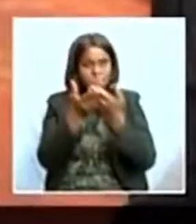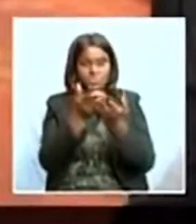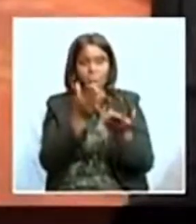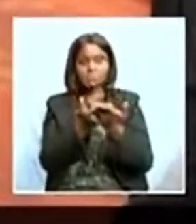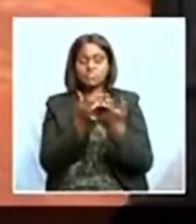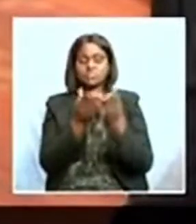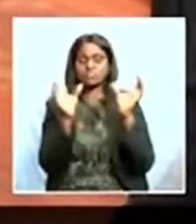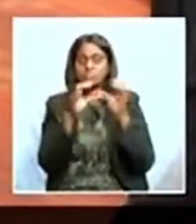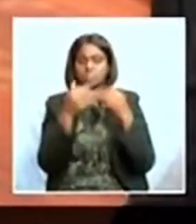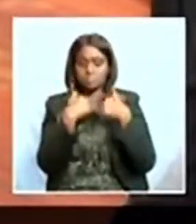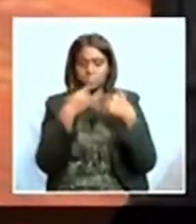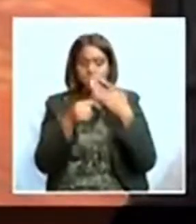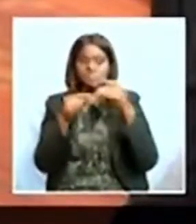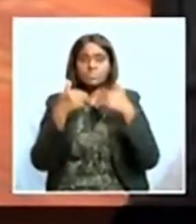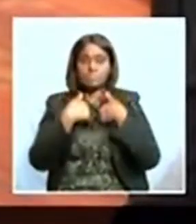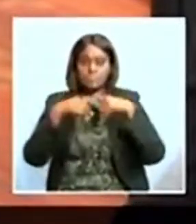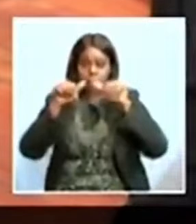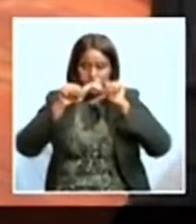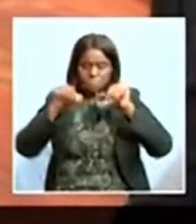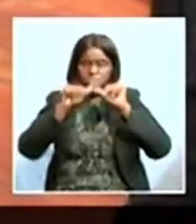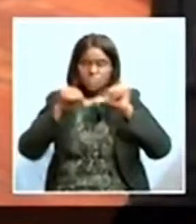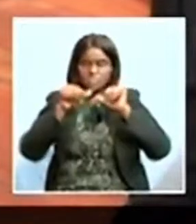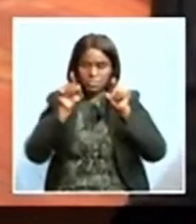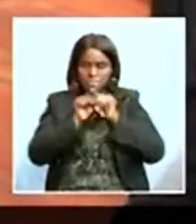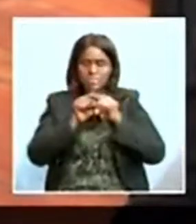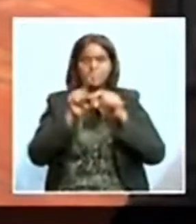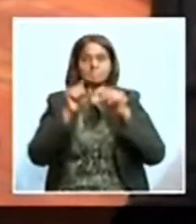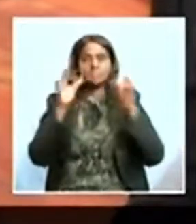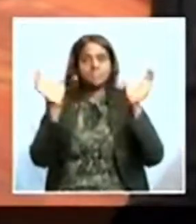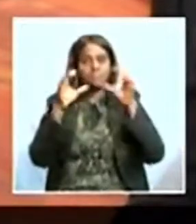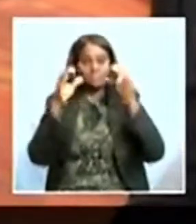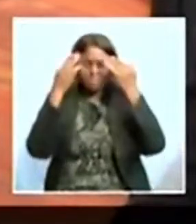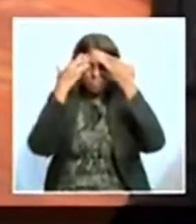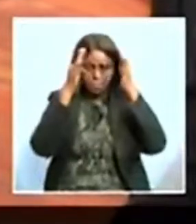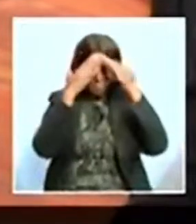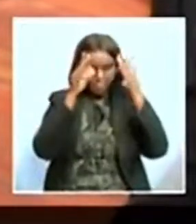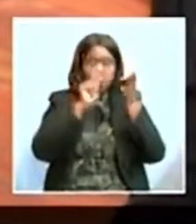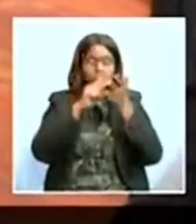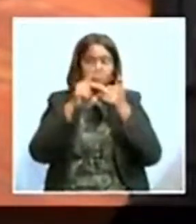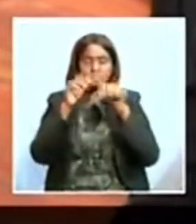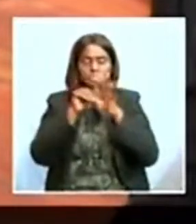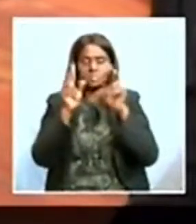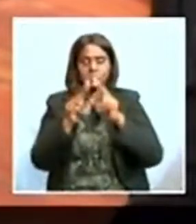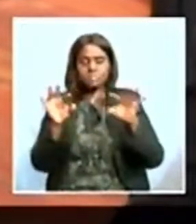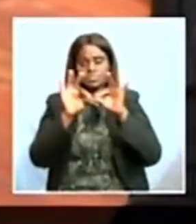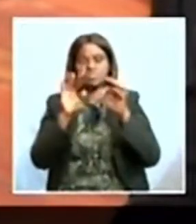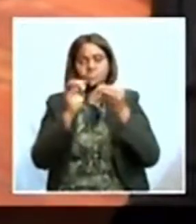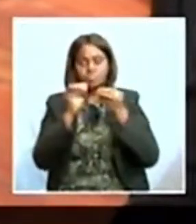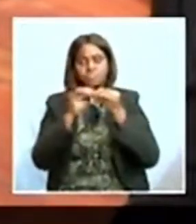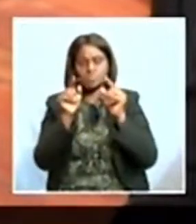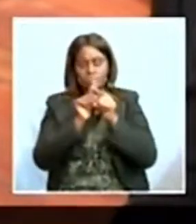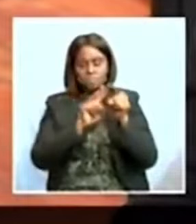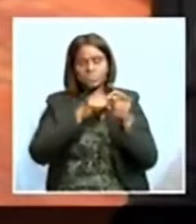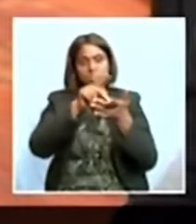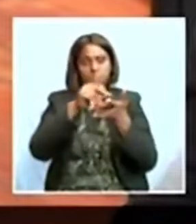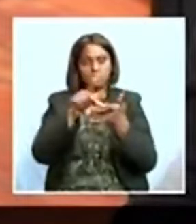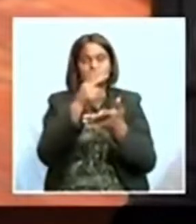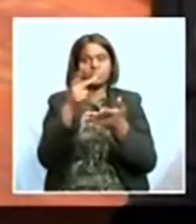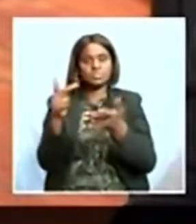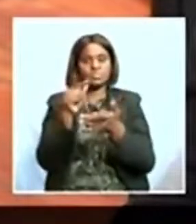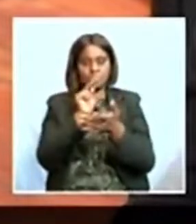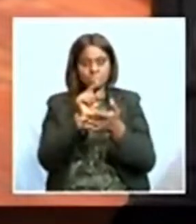the Council had conducted a mass community sensitization exercise on the importance and obligation of paying property